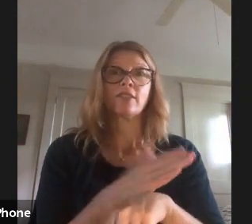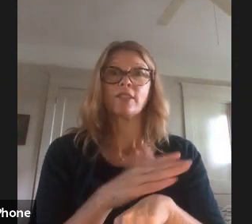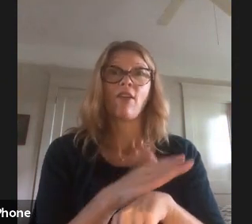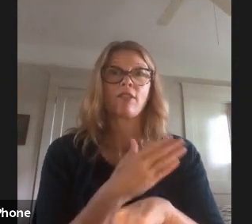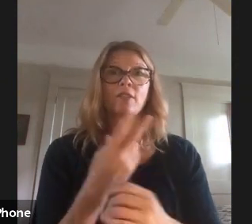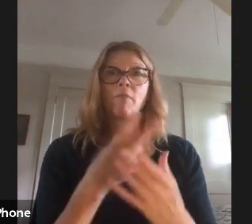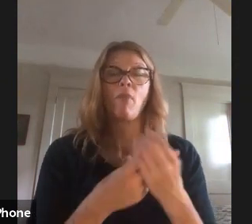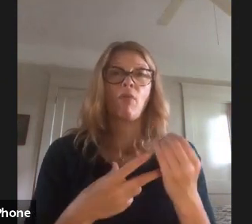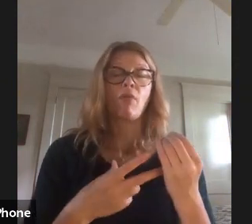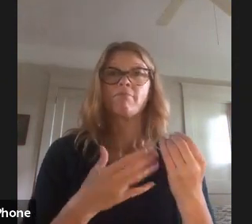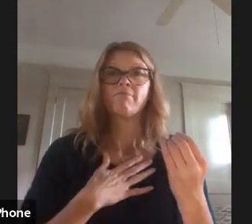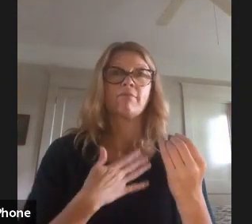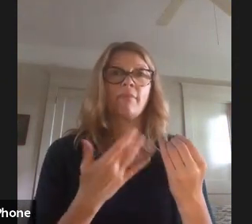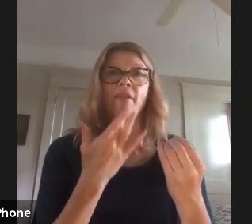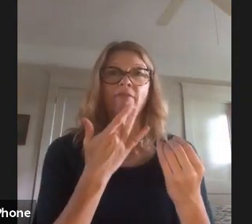Amen.